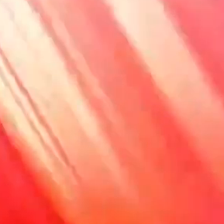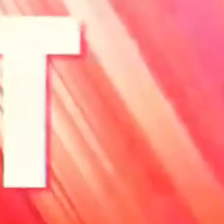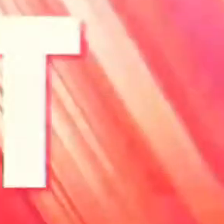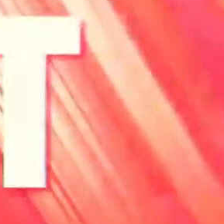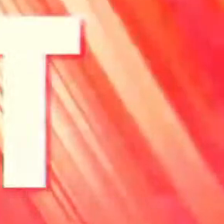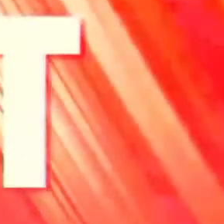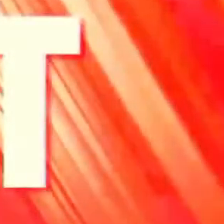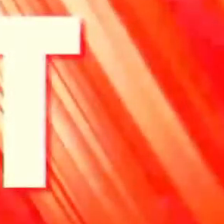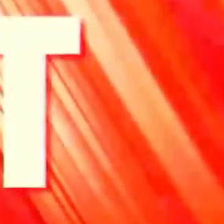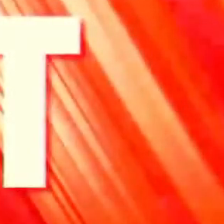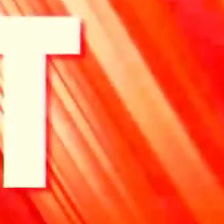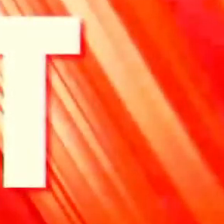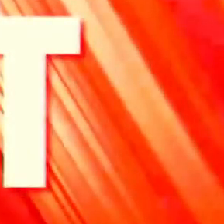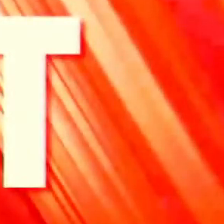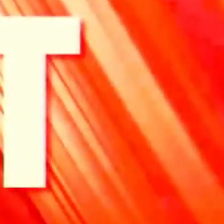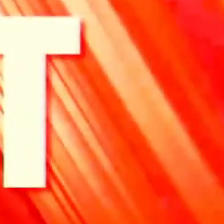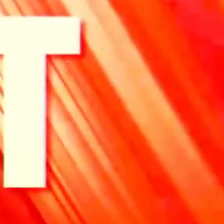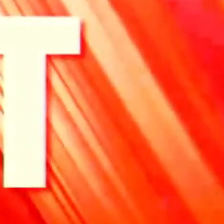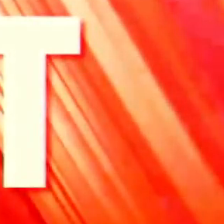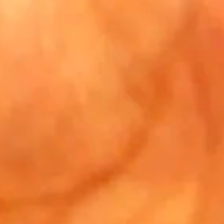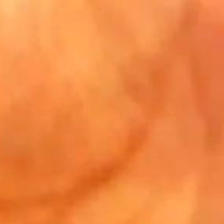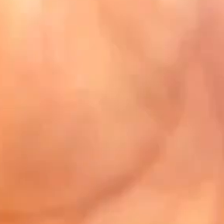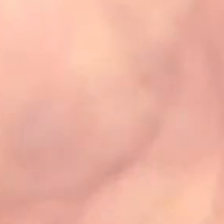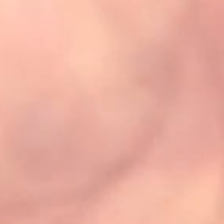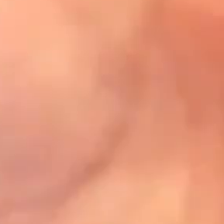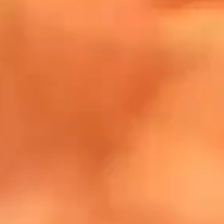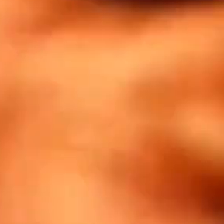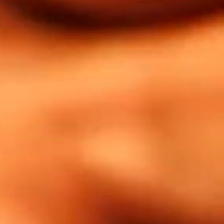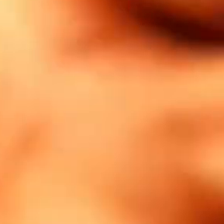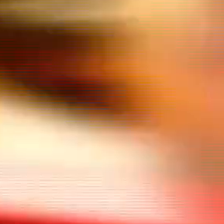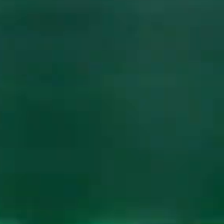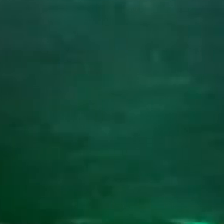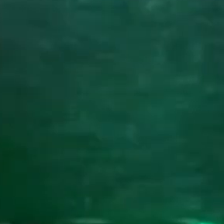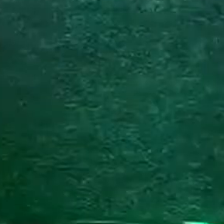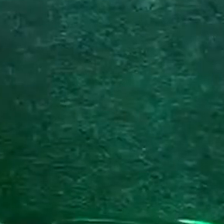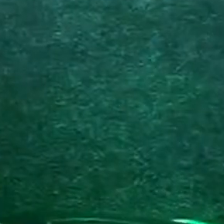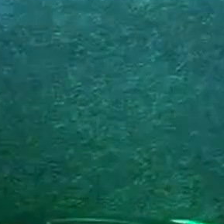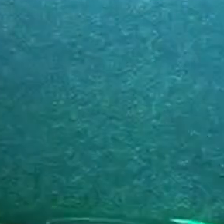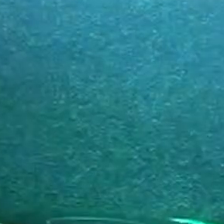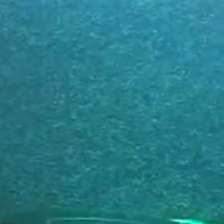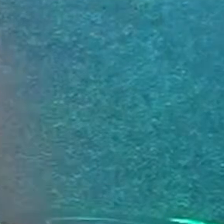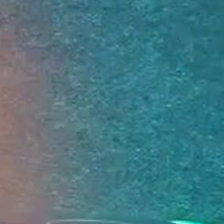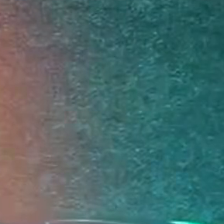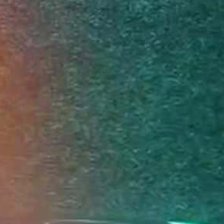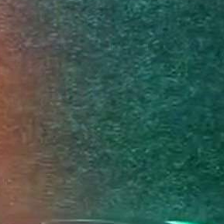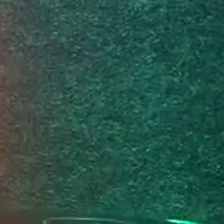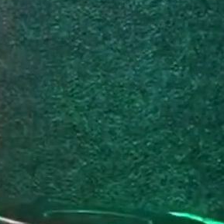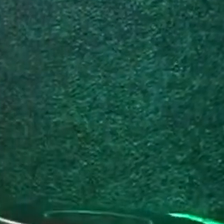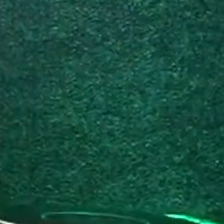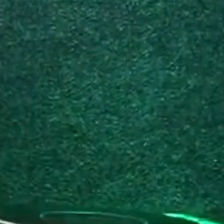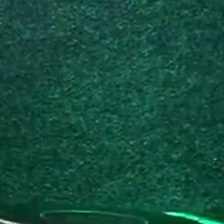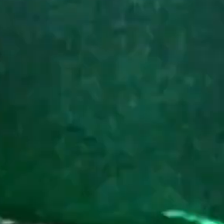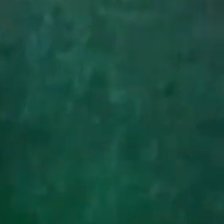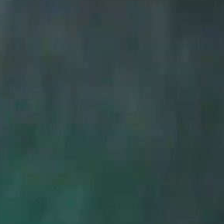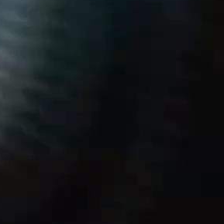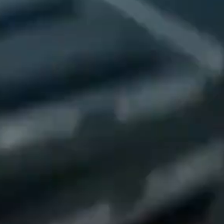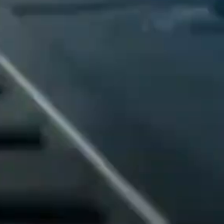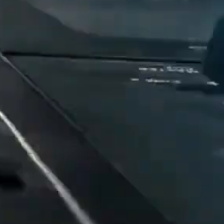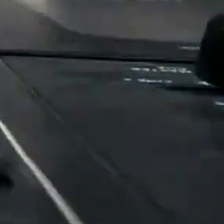our gospel artist hapa on Gospel Art from 7 to 10 a.m. only on